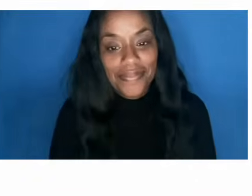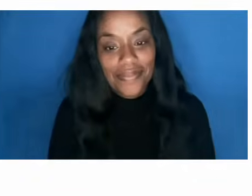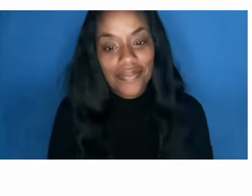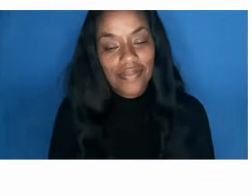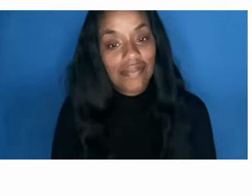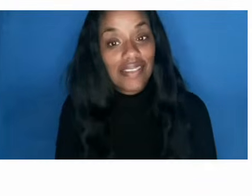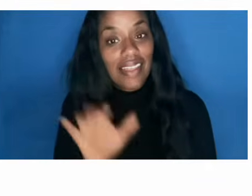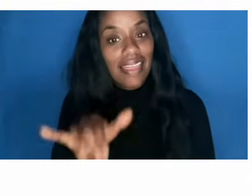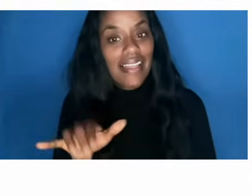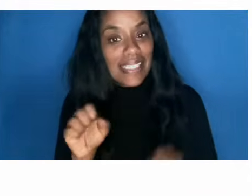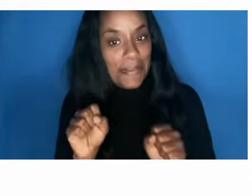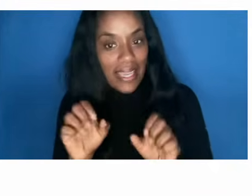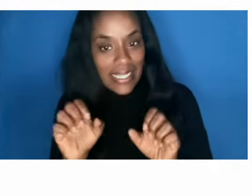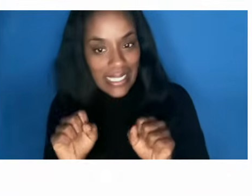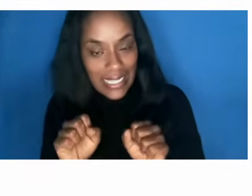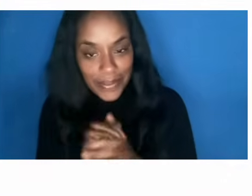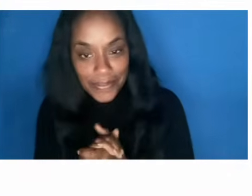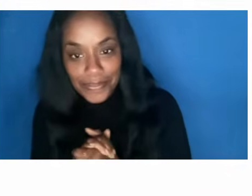That's amazing.